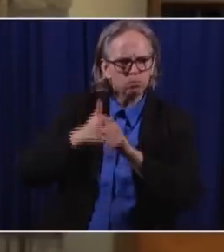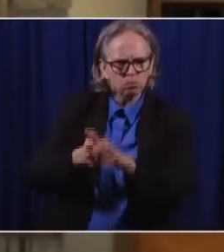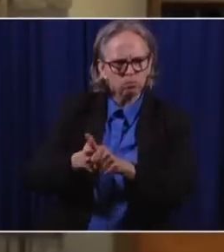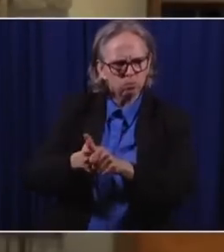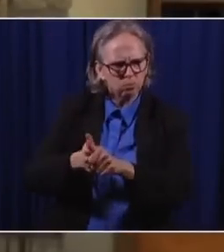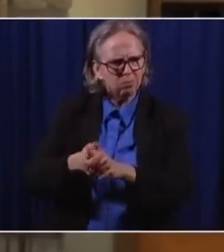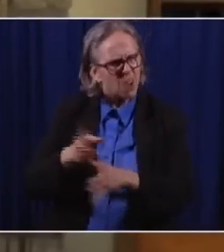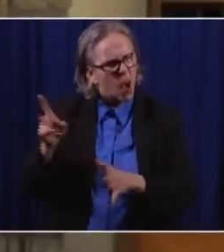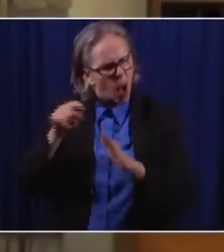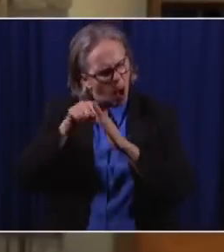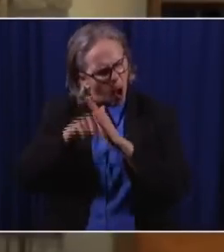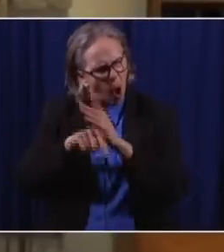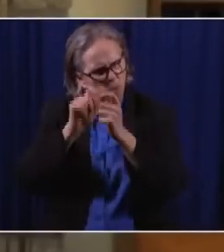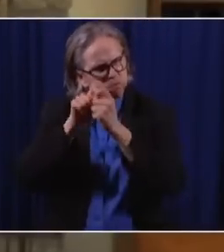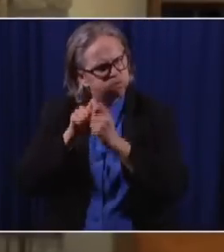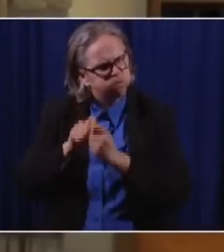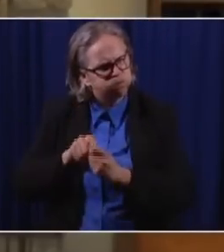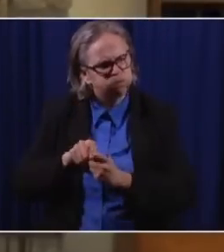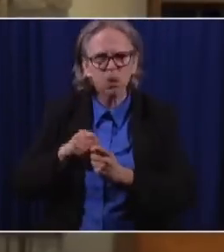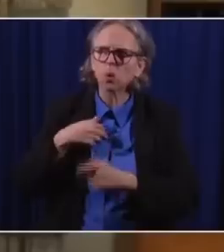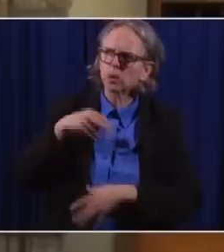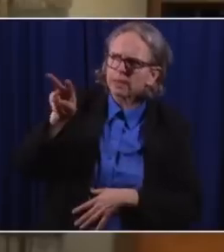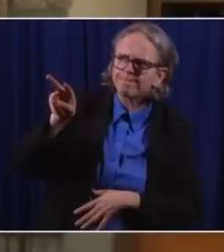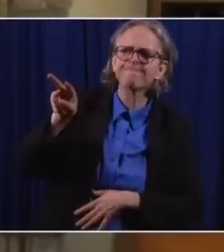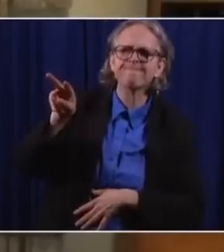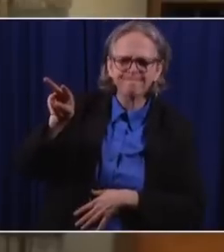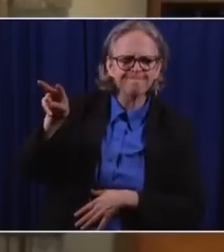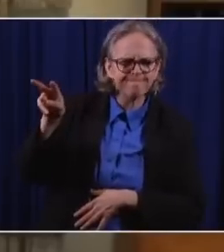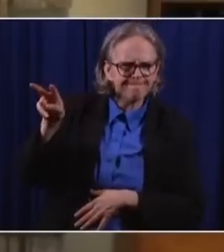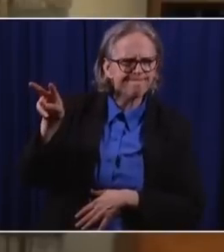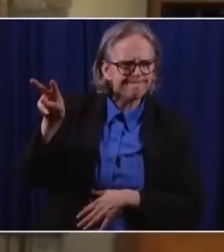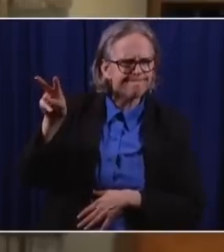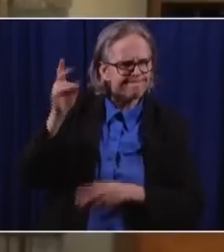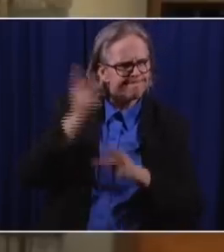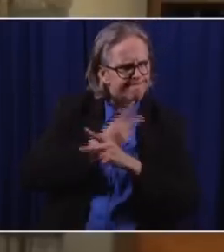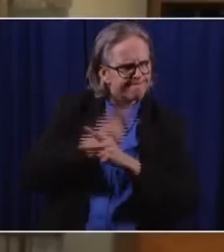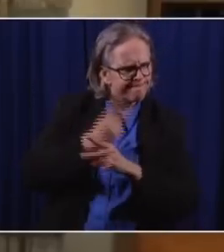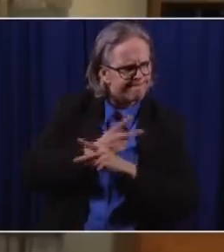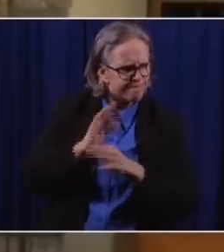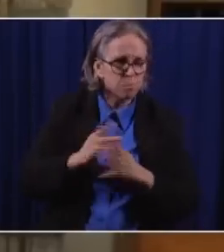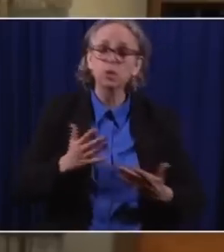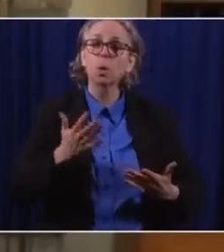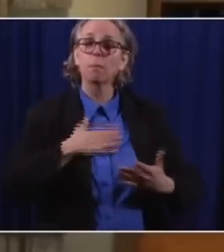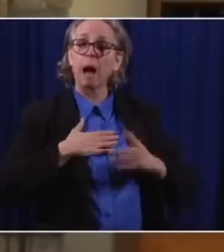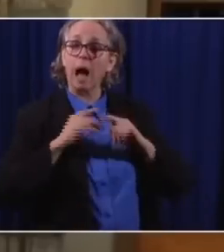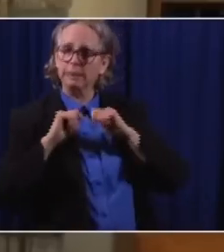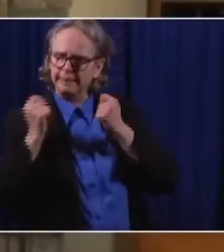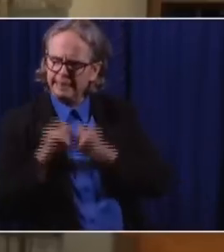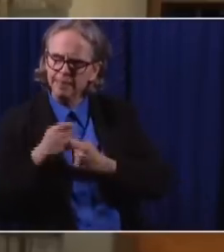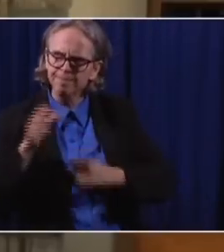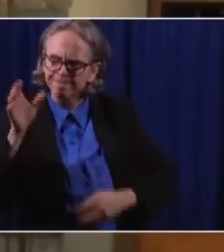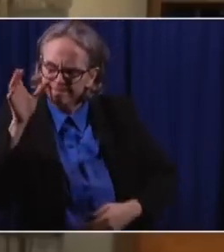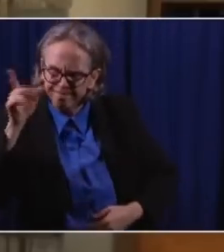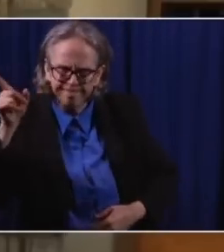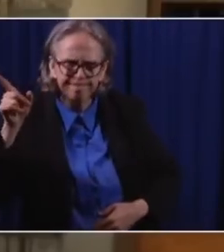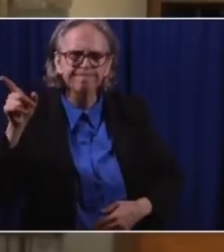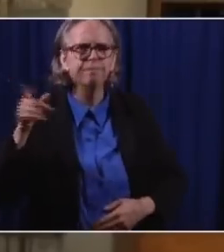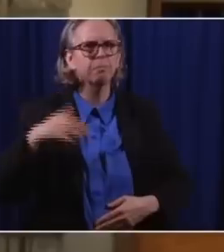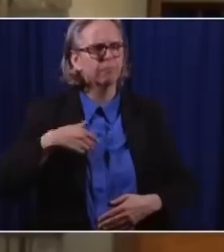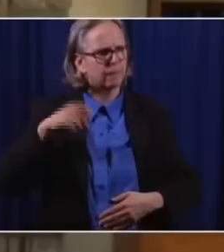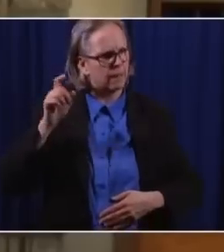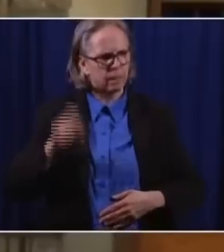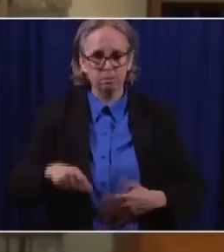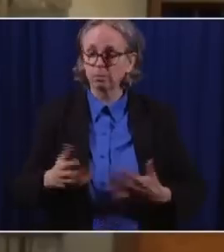those on a personnel basis. I've told our team that, and this is the most important thing we can do, is protect